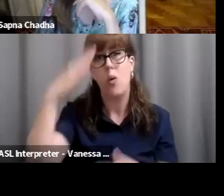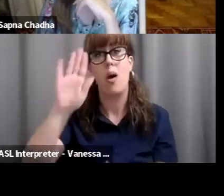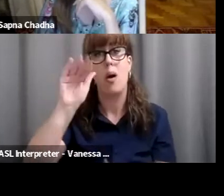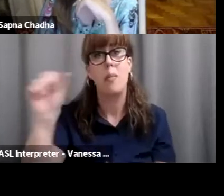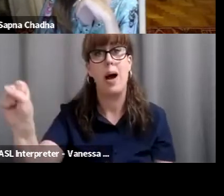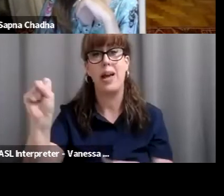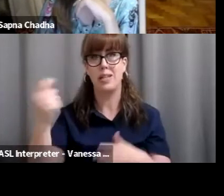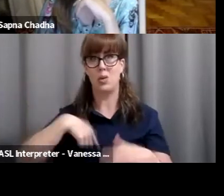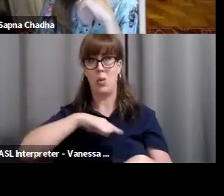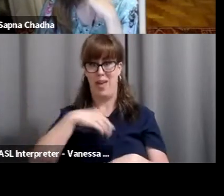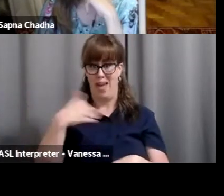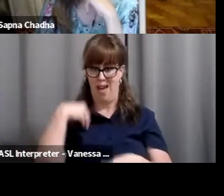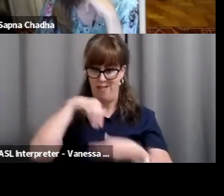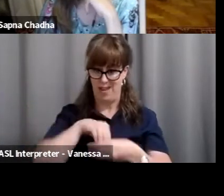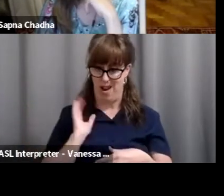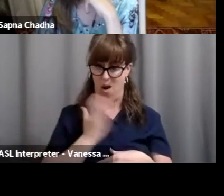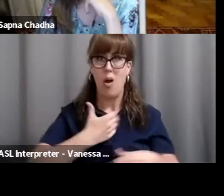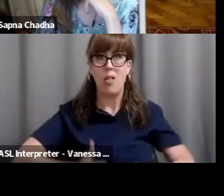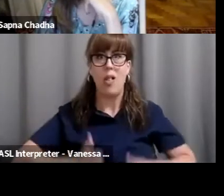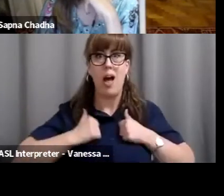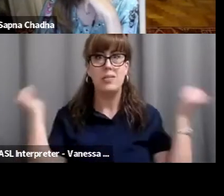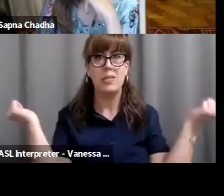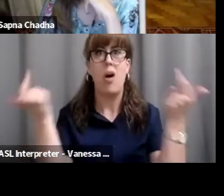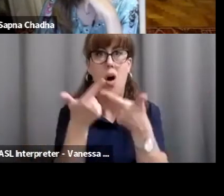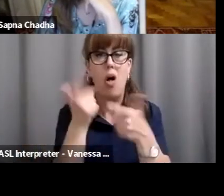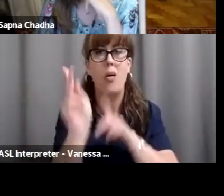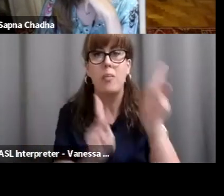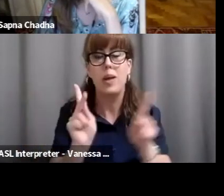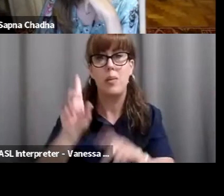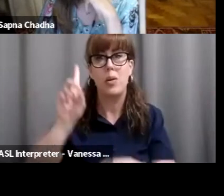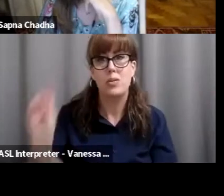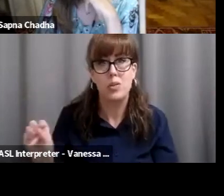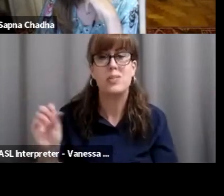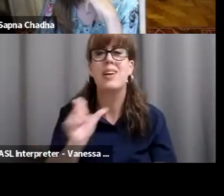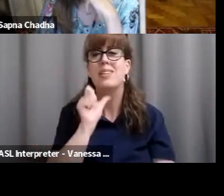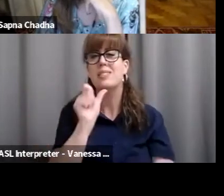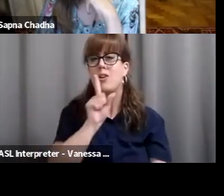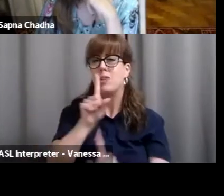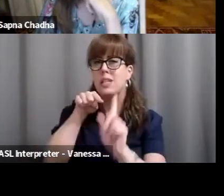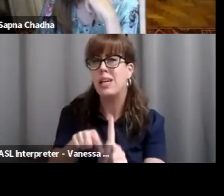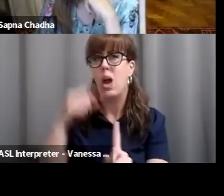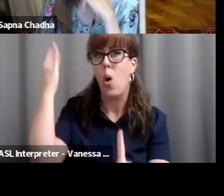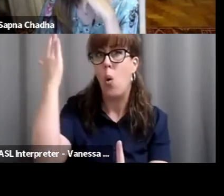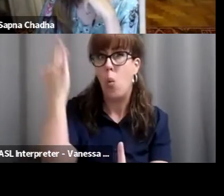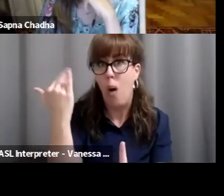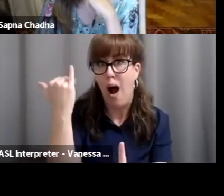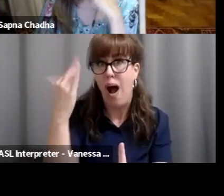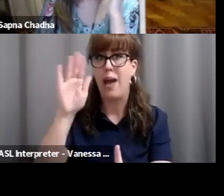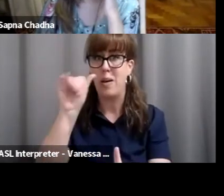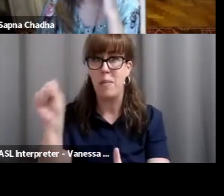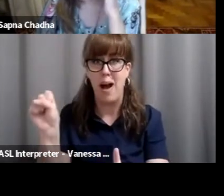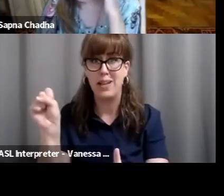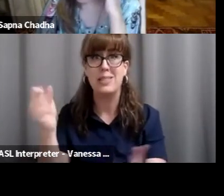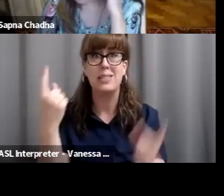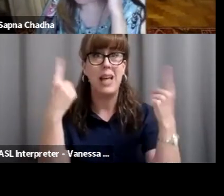with biases. And this is really not about the time, why do biases exist? The fact is to acknowledge that they do exist.